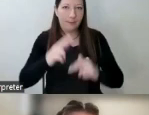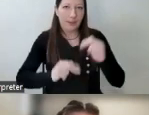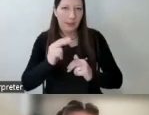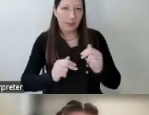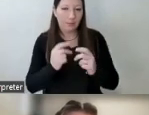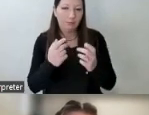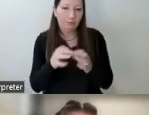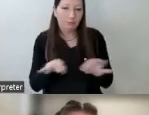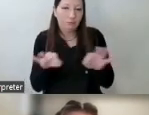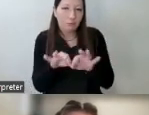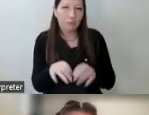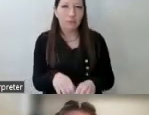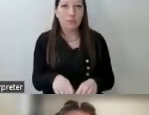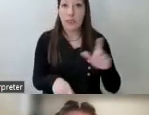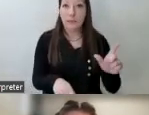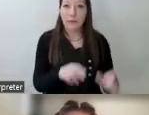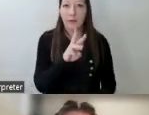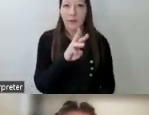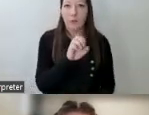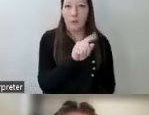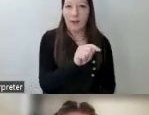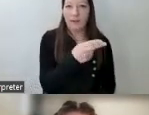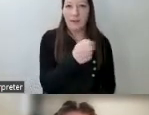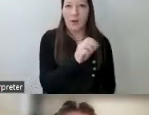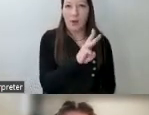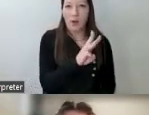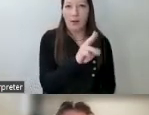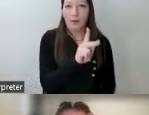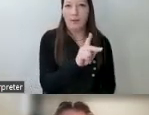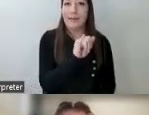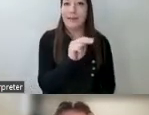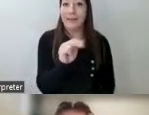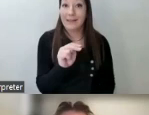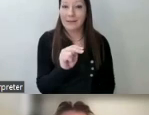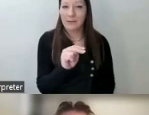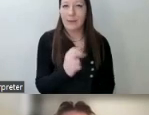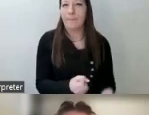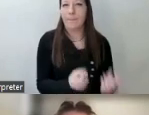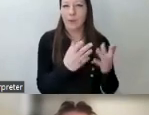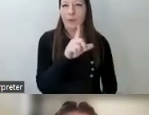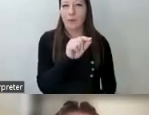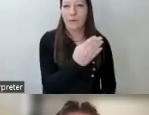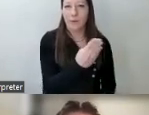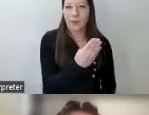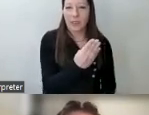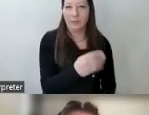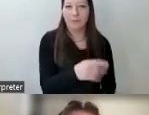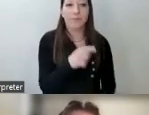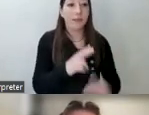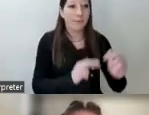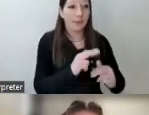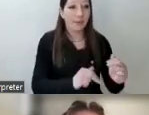image of the West Hawk Inn burning in August of 2014. This building had been standing since around 1930